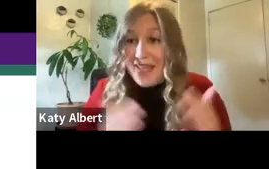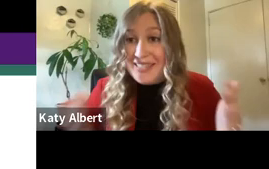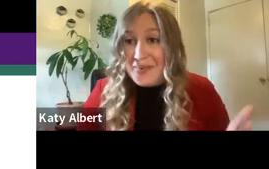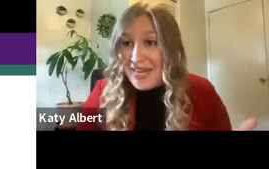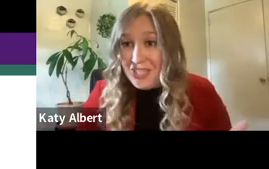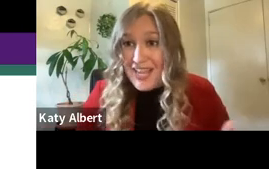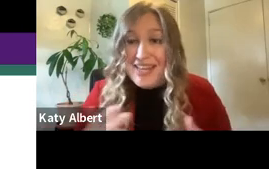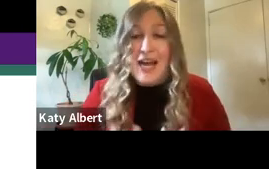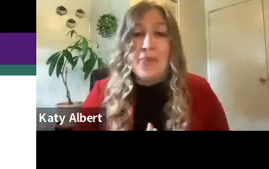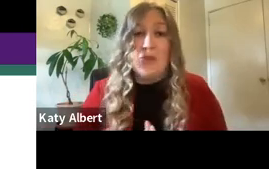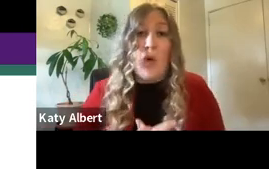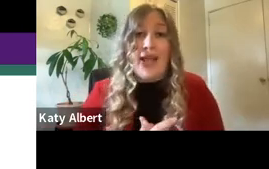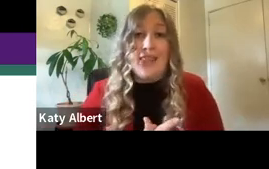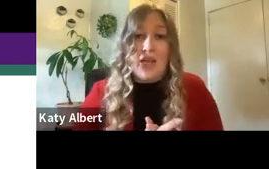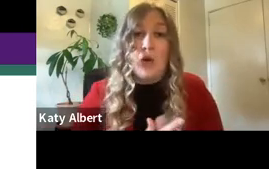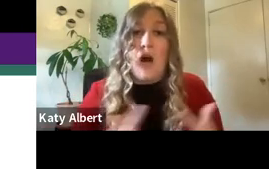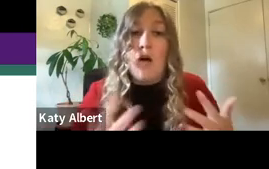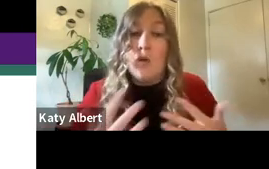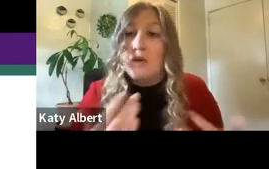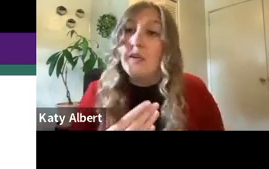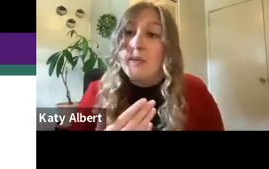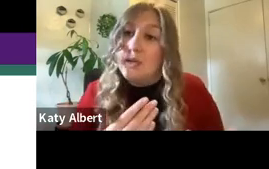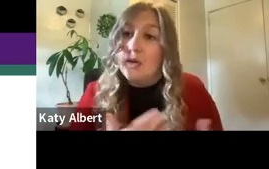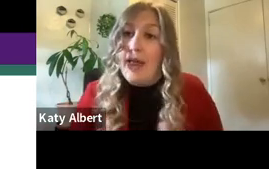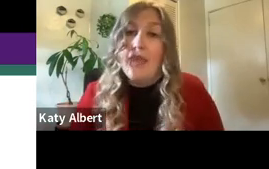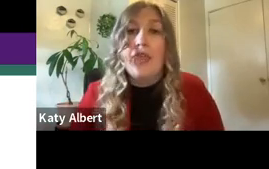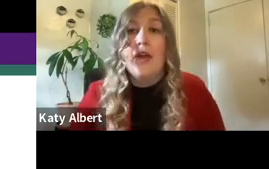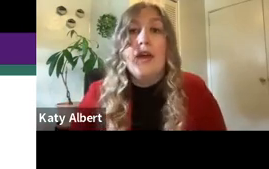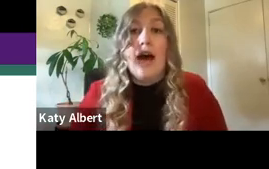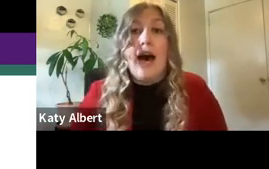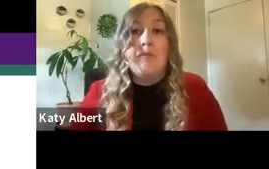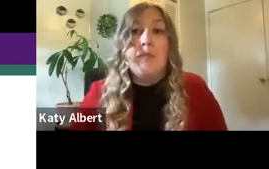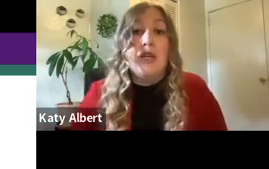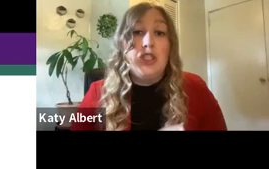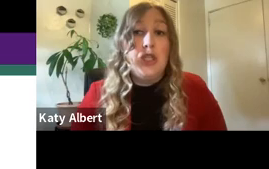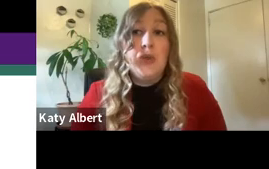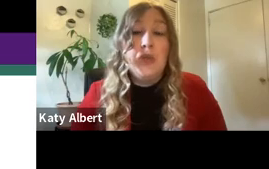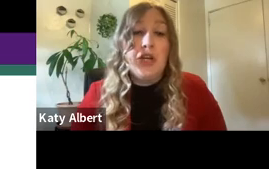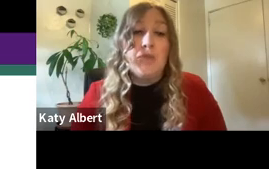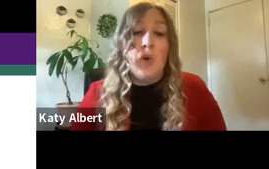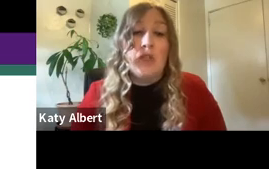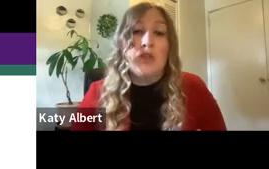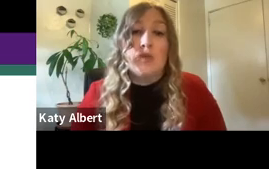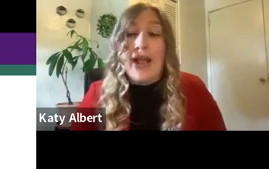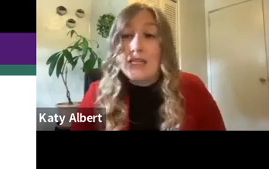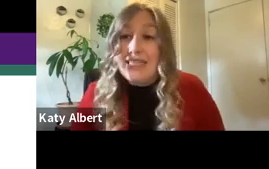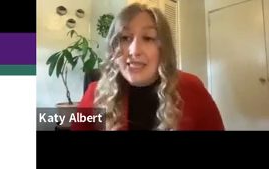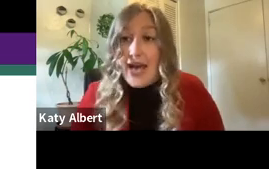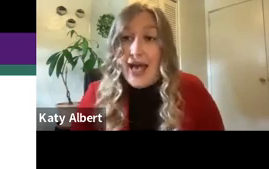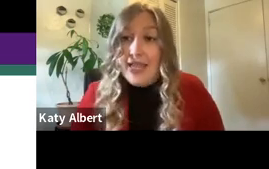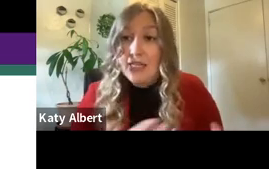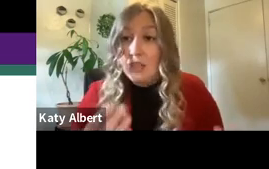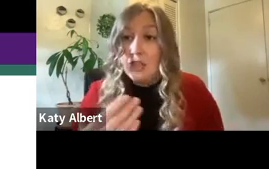course, make a donation is one I think we're all more familiar with. But two that are more